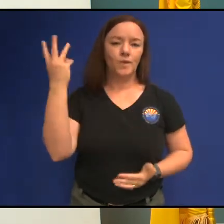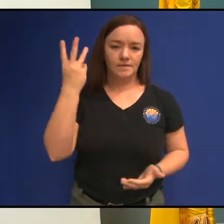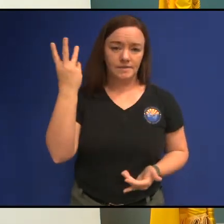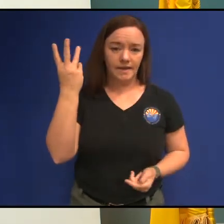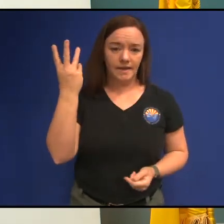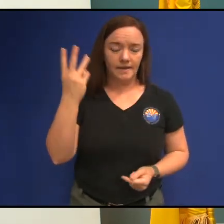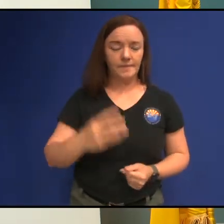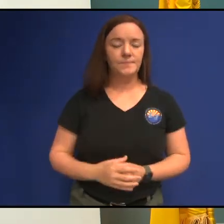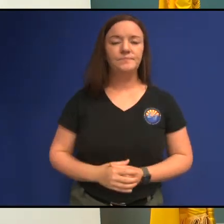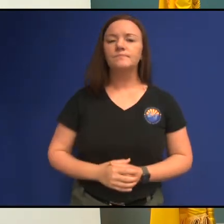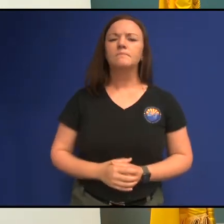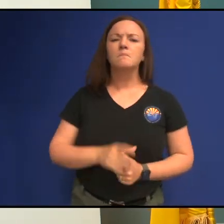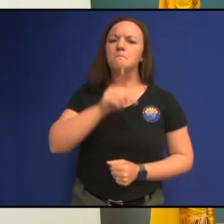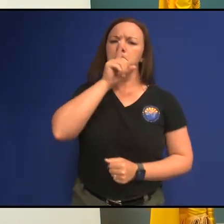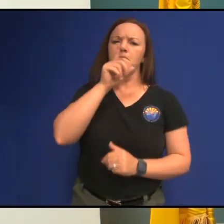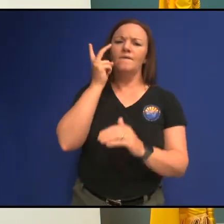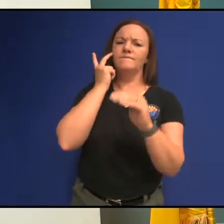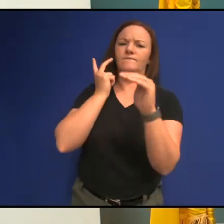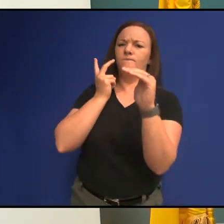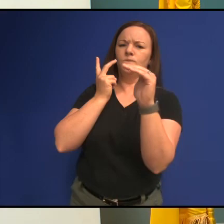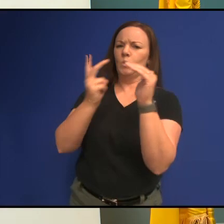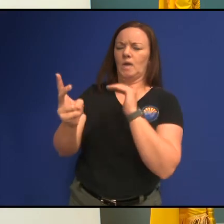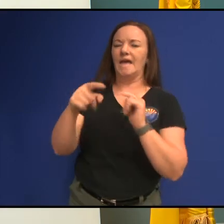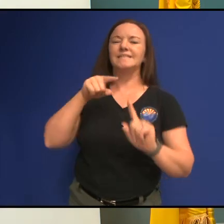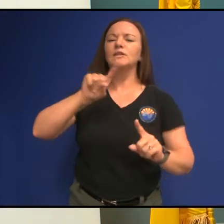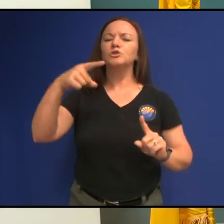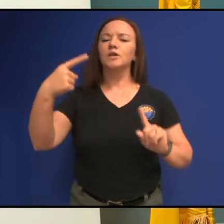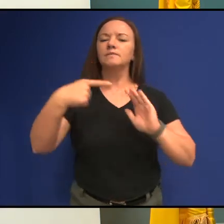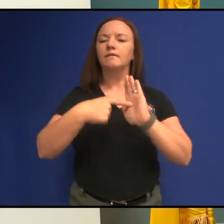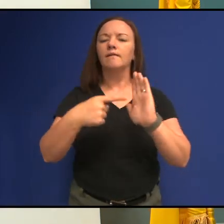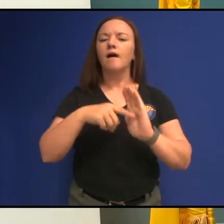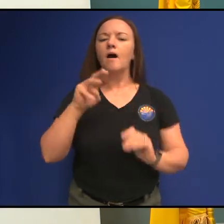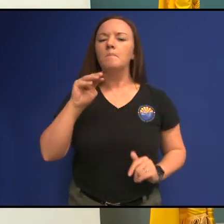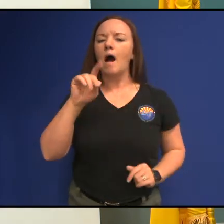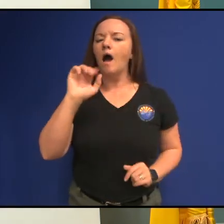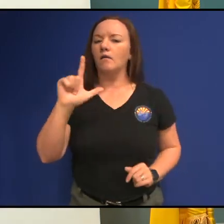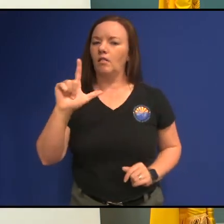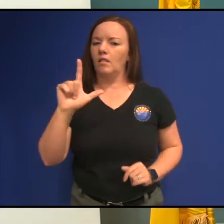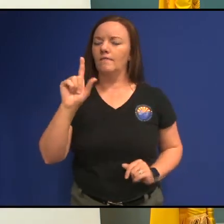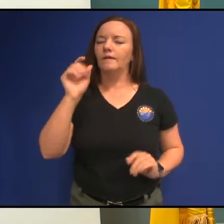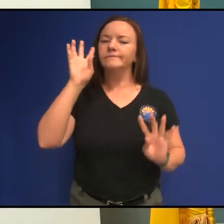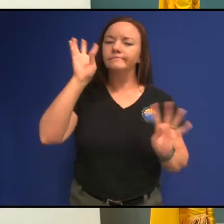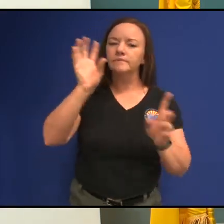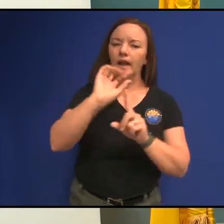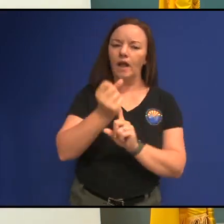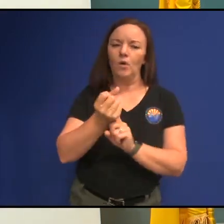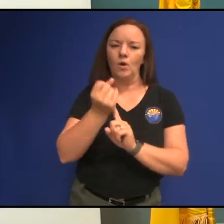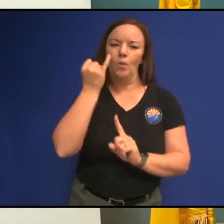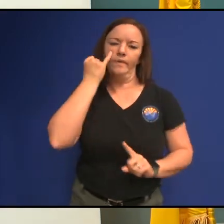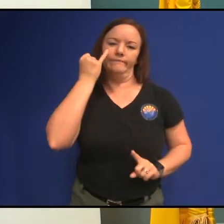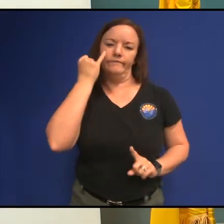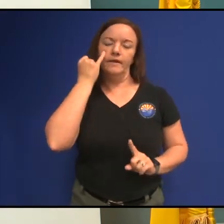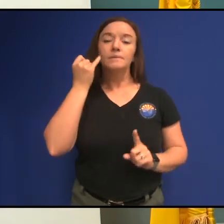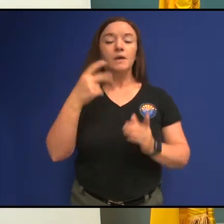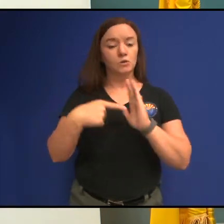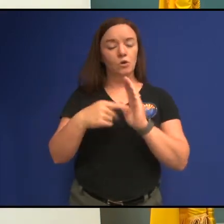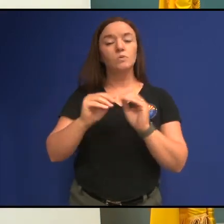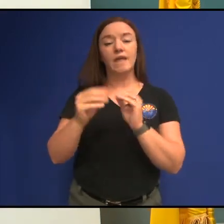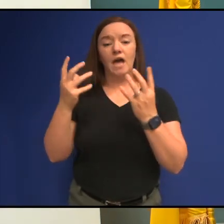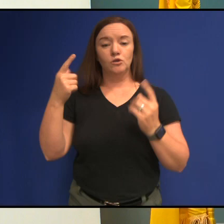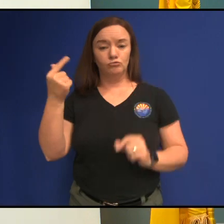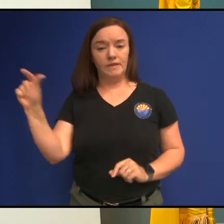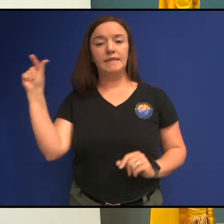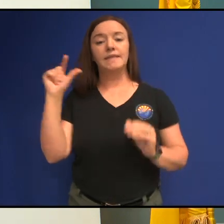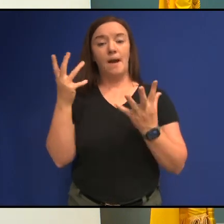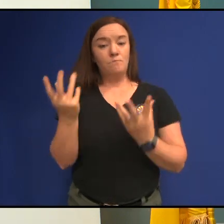this is not a forecast, this is just a forecast model, but it is showing that we do have some of those greens, some of that more moisture hanging over